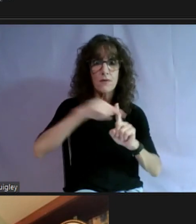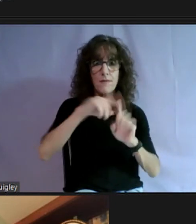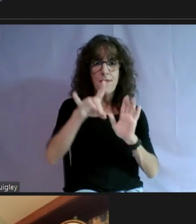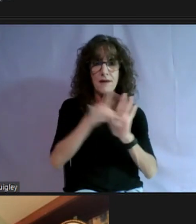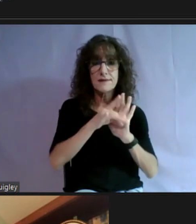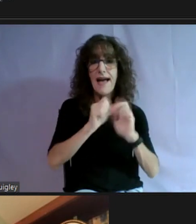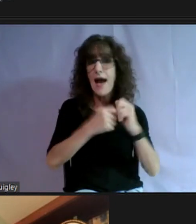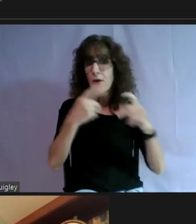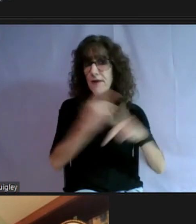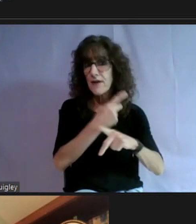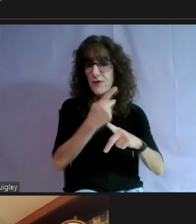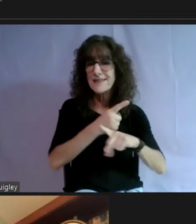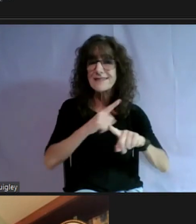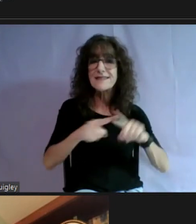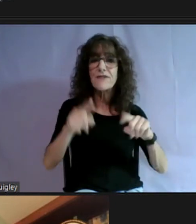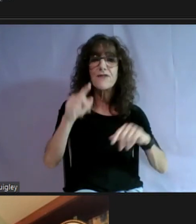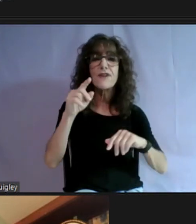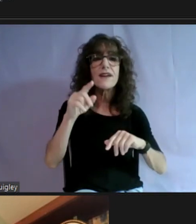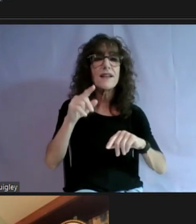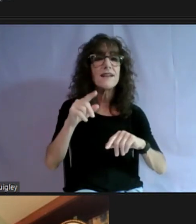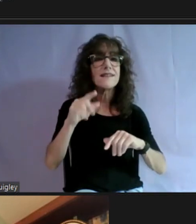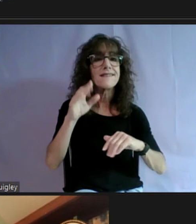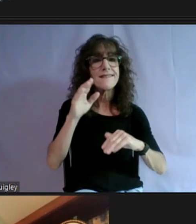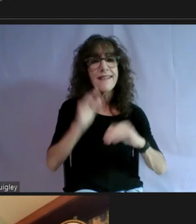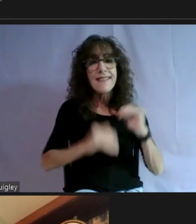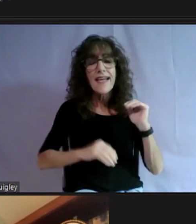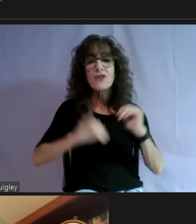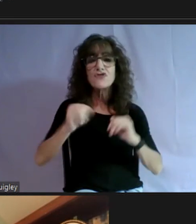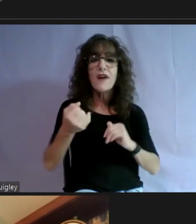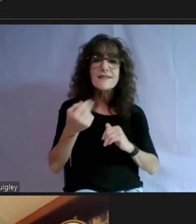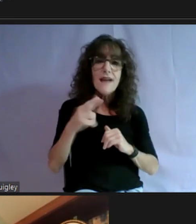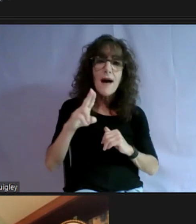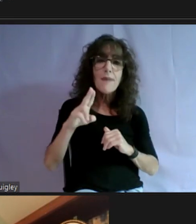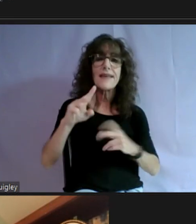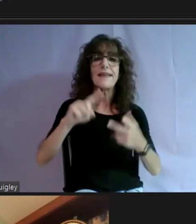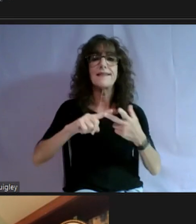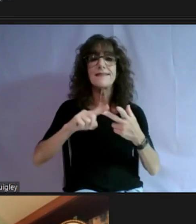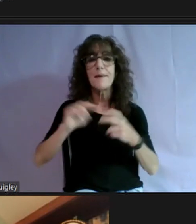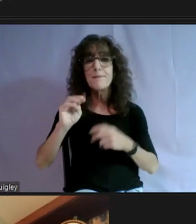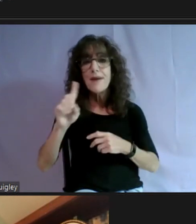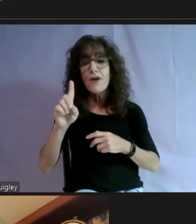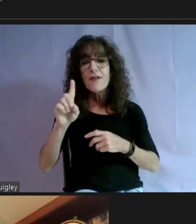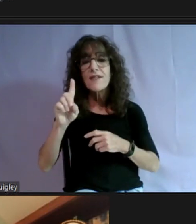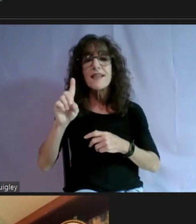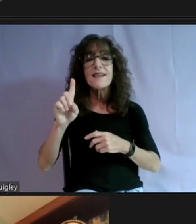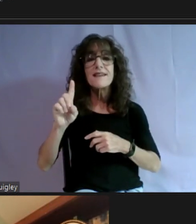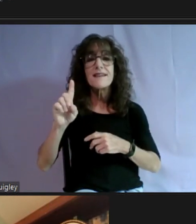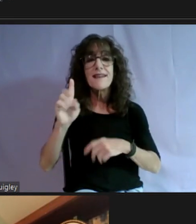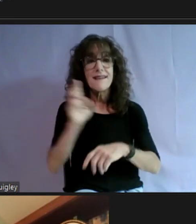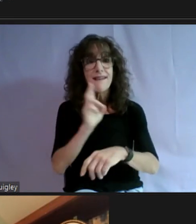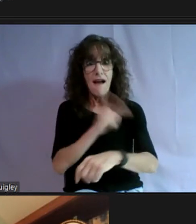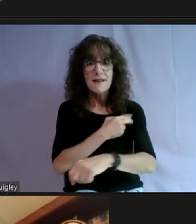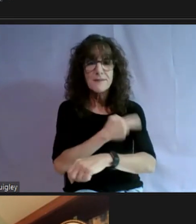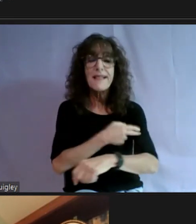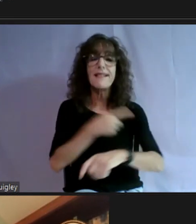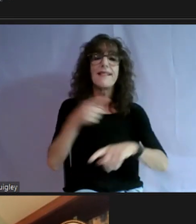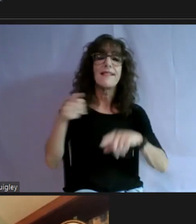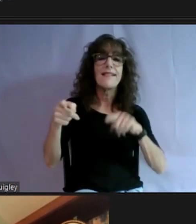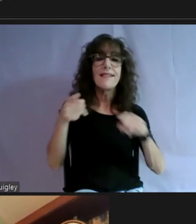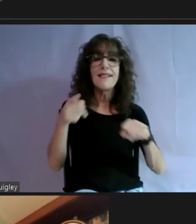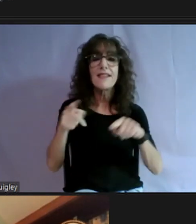is slightly different from MDH, is slightly different from Johns Hopkins. Johns Hopkins has a way of measuring